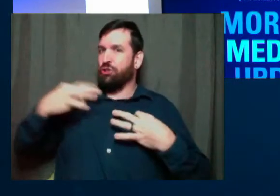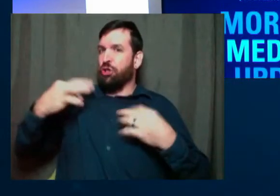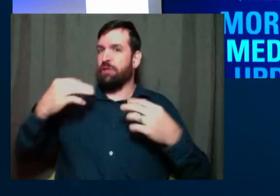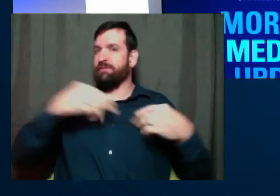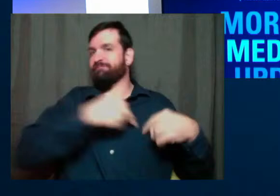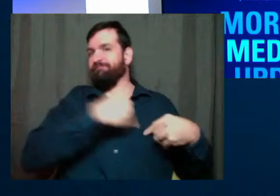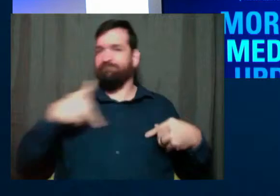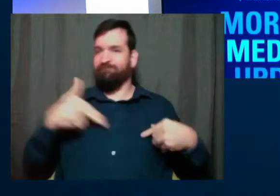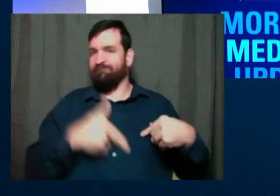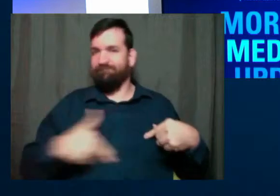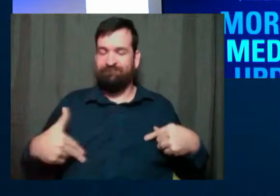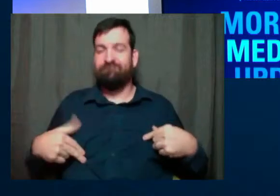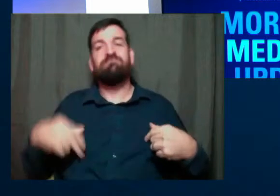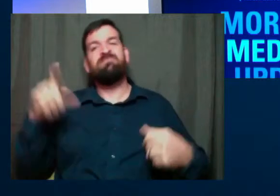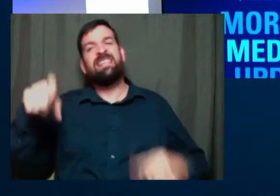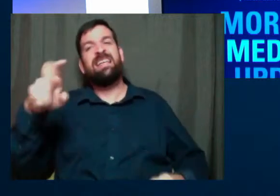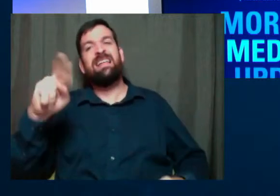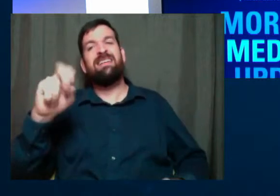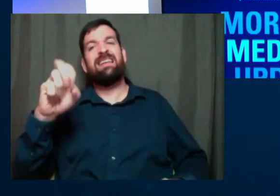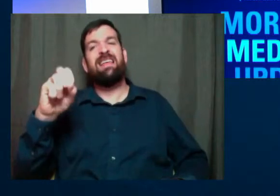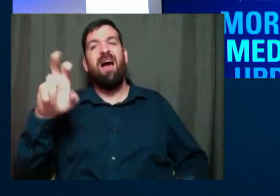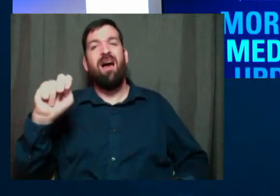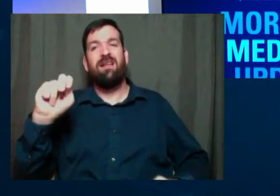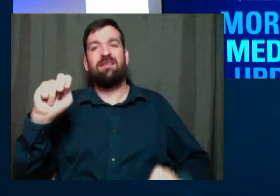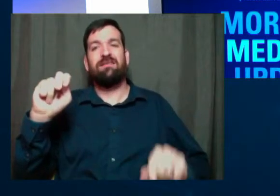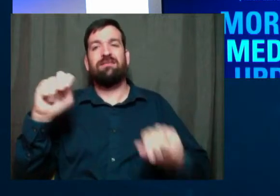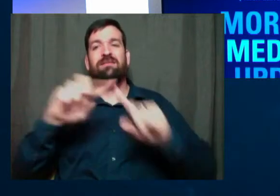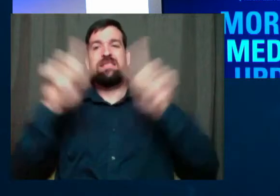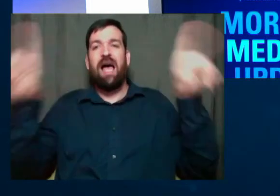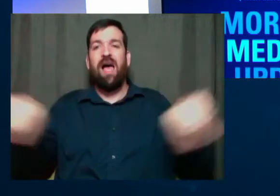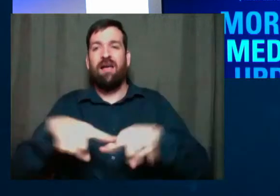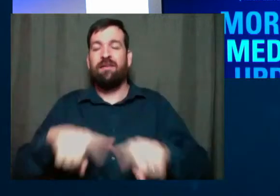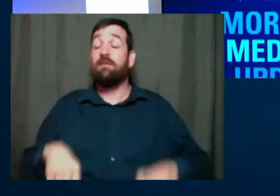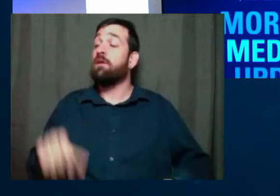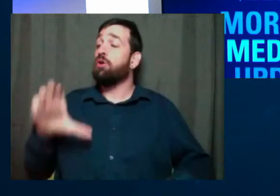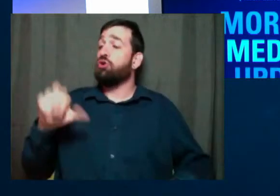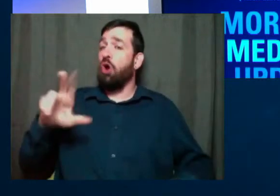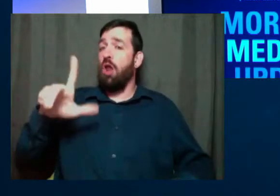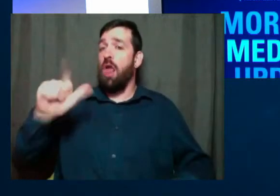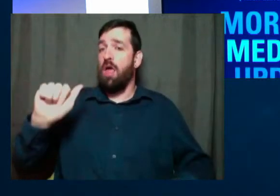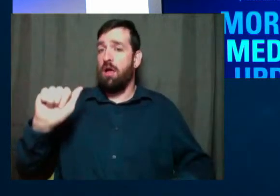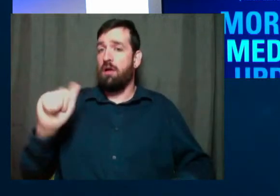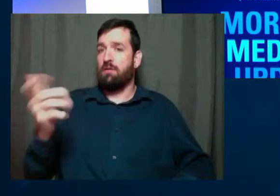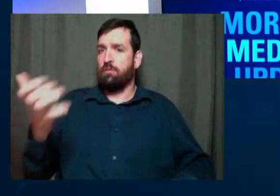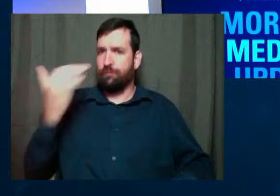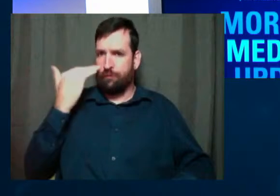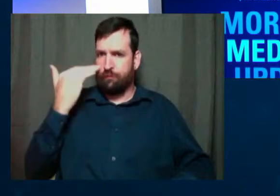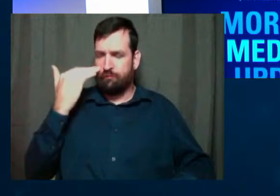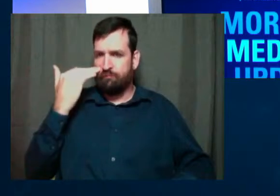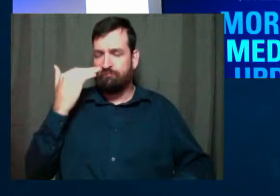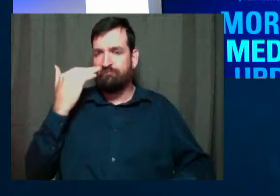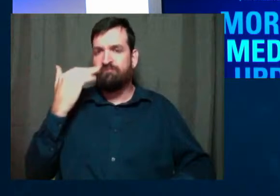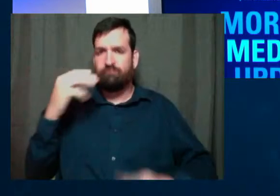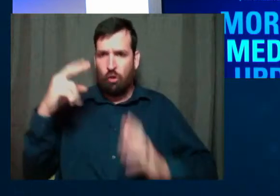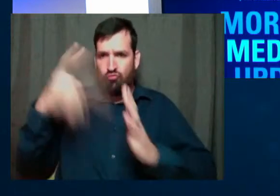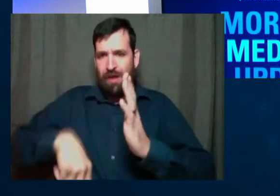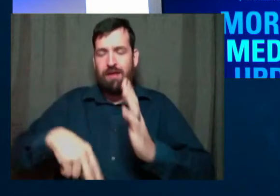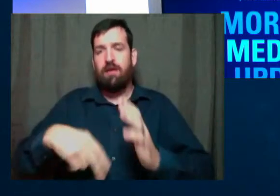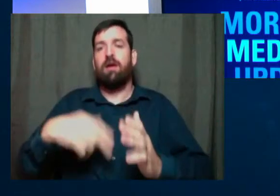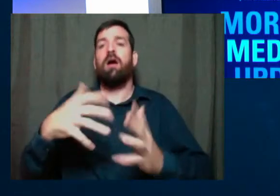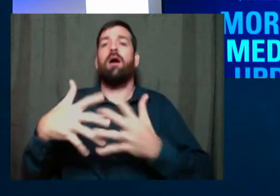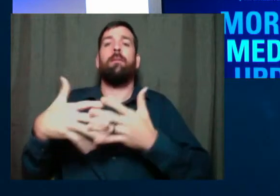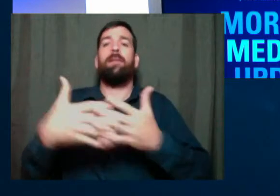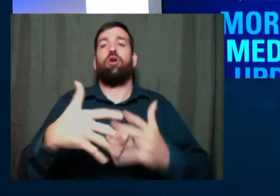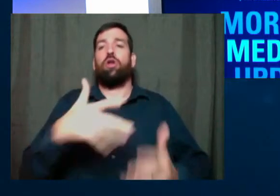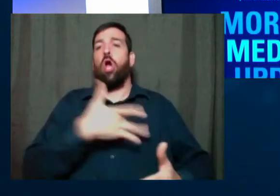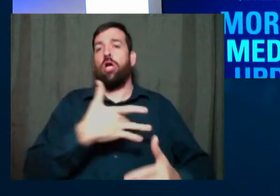neon sign. 100%. Okay, Carla wants to know, she said that she read this in the American Heart Association publication. She